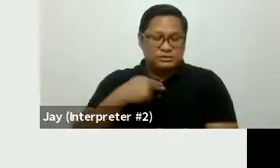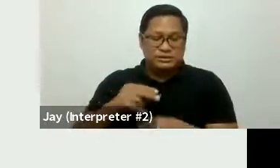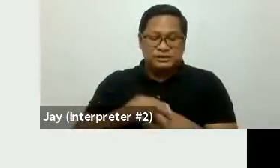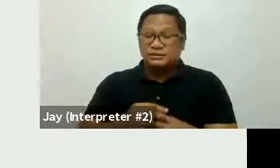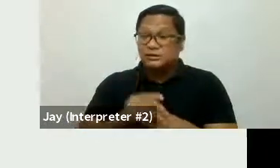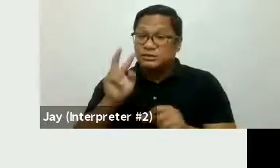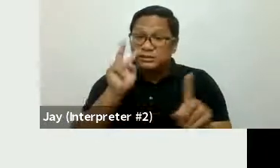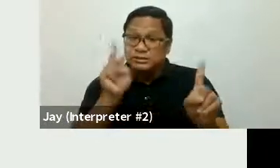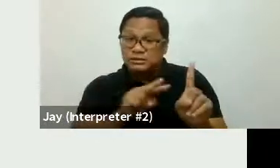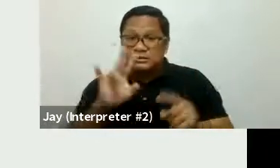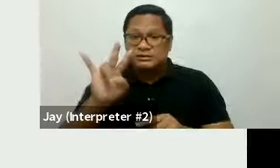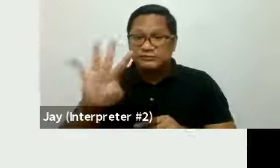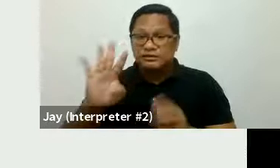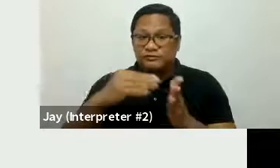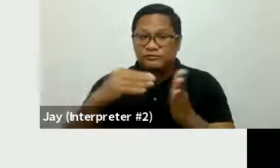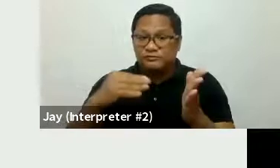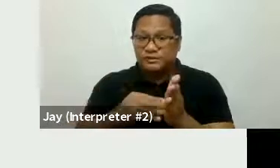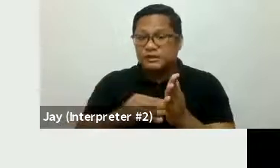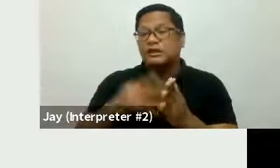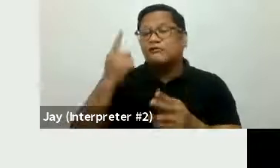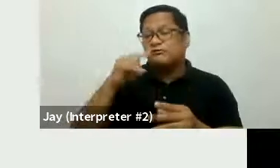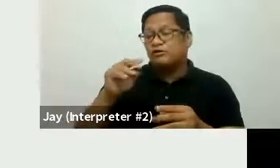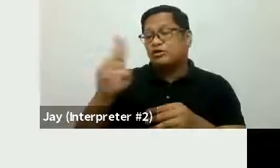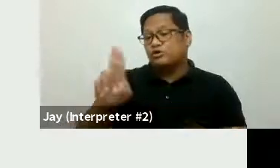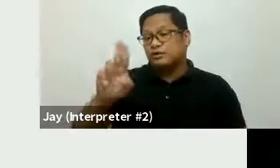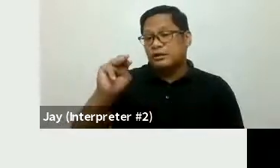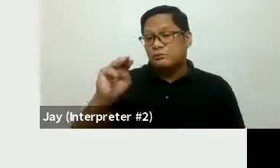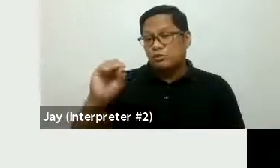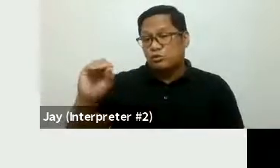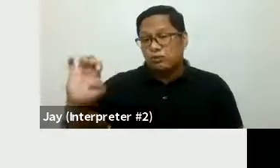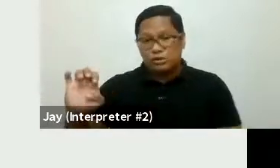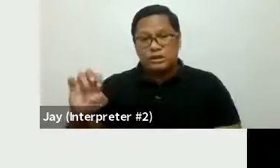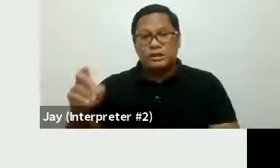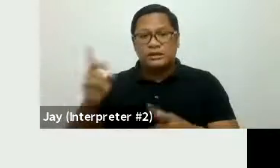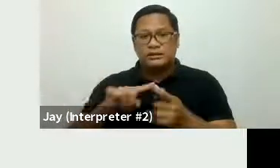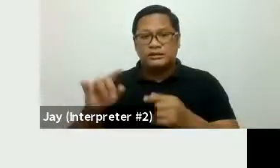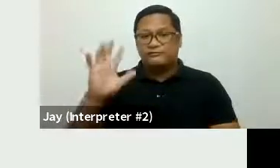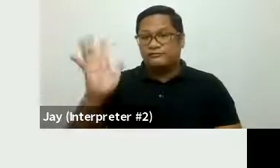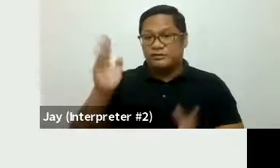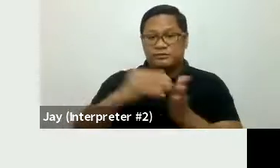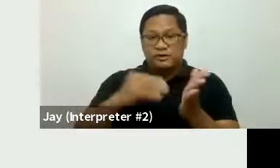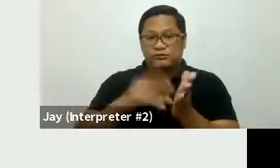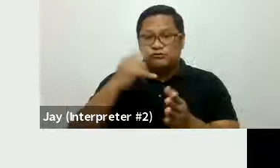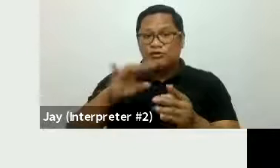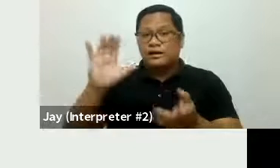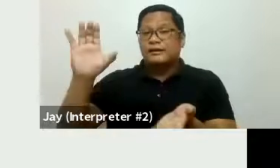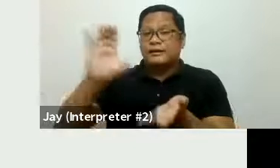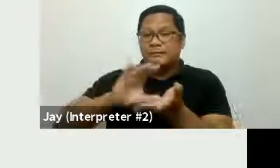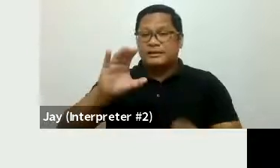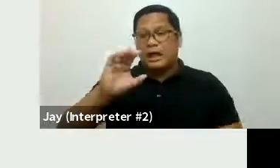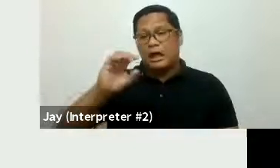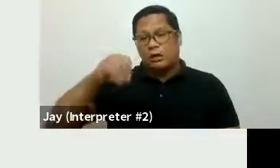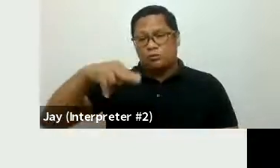that 74 billion has been proposed for MOE and 50 billion for capital outlay. So for 50